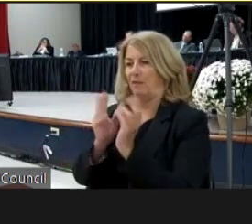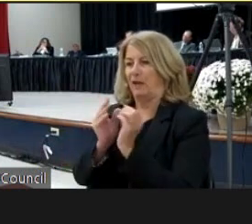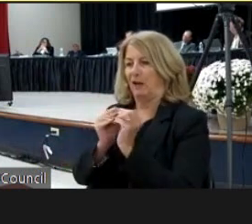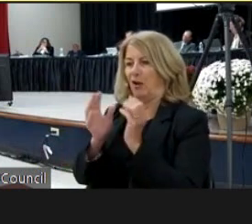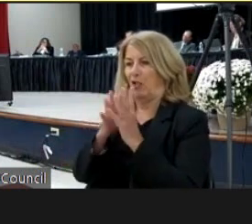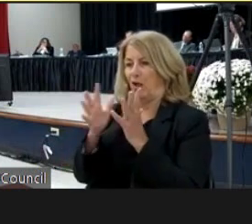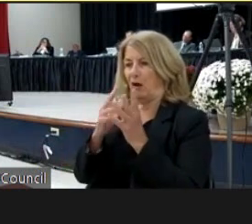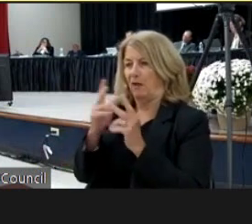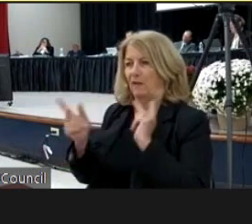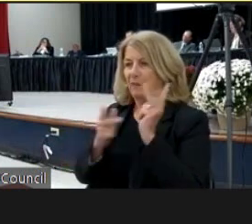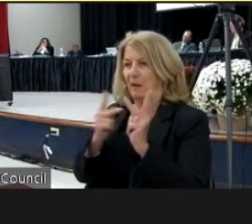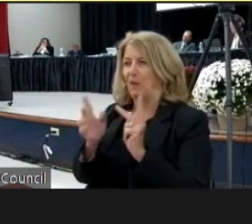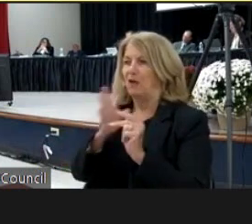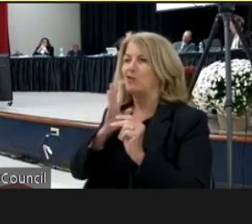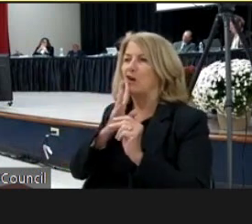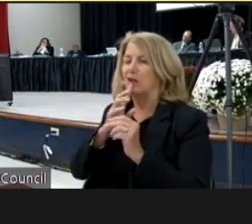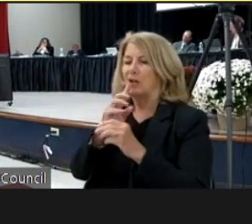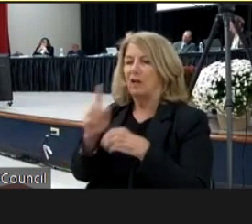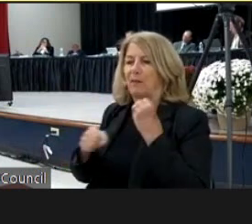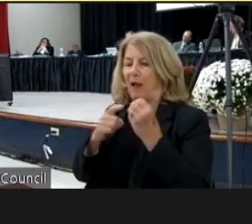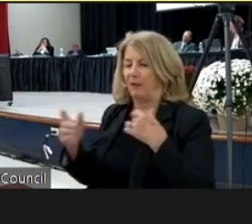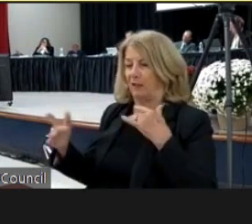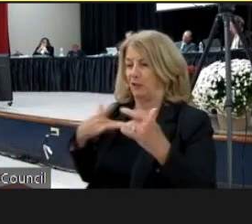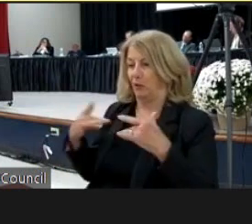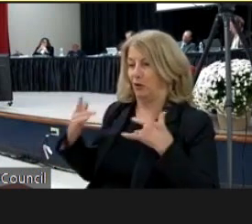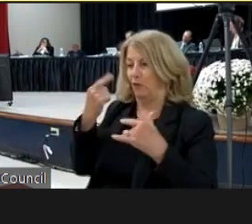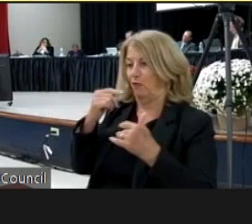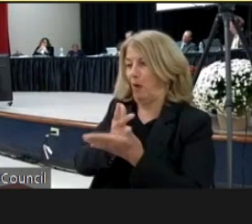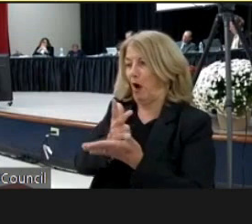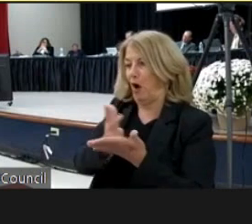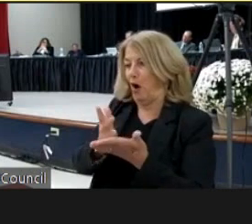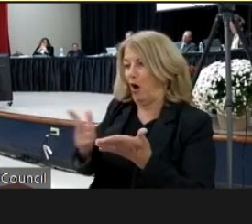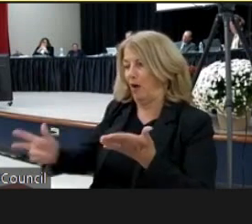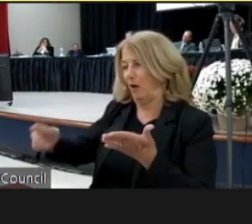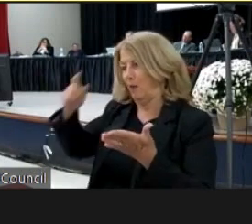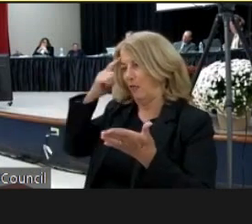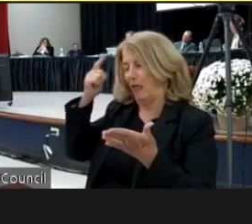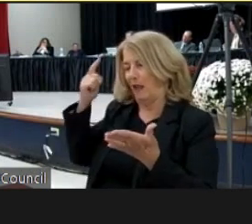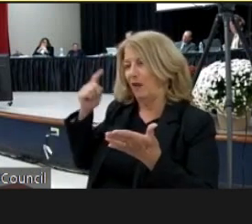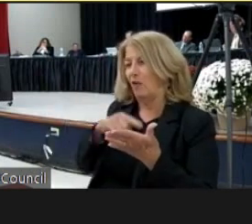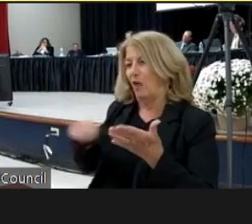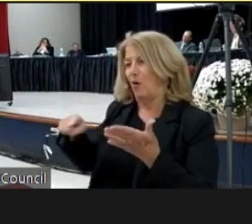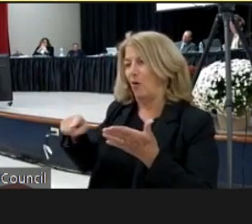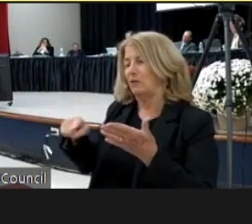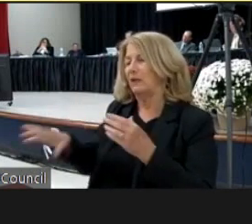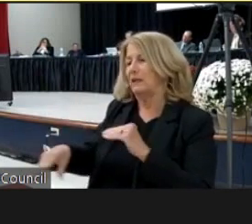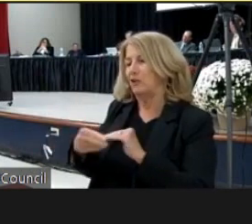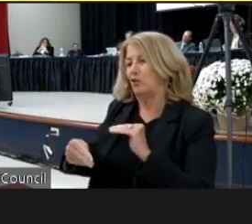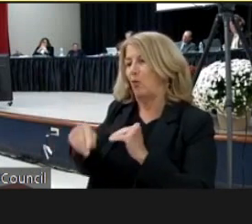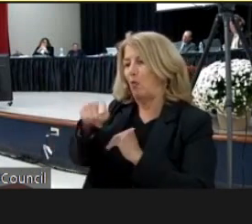the community concerned about parking for the pavilion. We think those 100 spaces will be important.